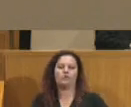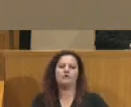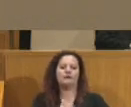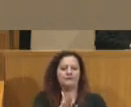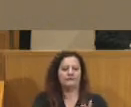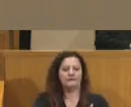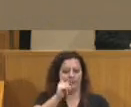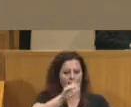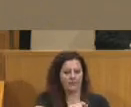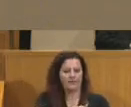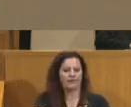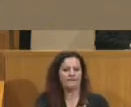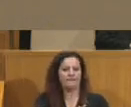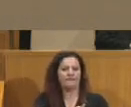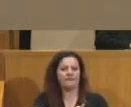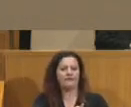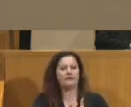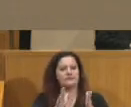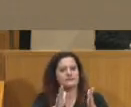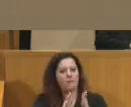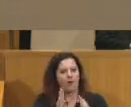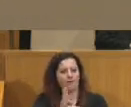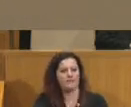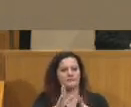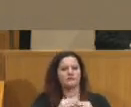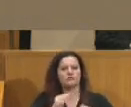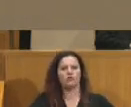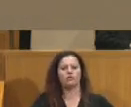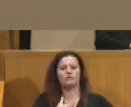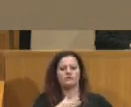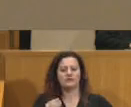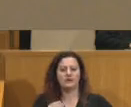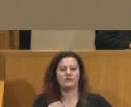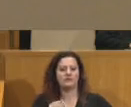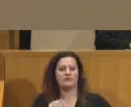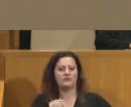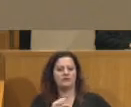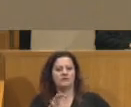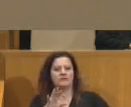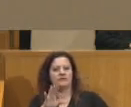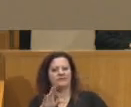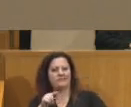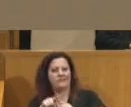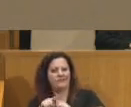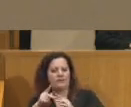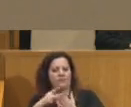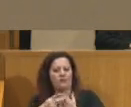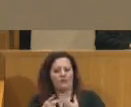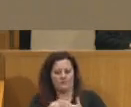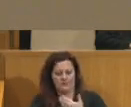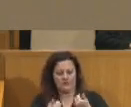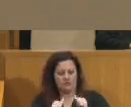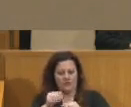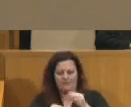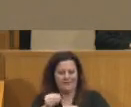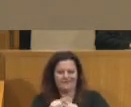experiencing. I hear you. I hear that some black business owners believe that they're still getting